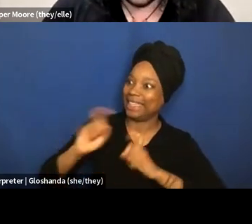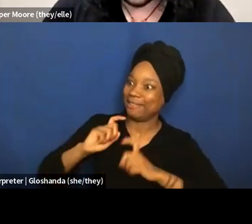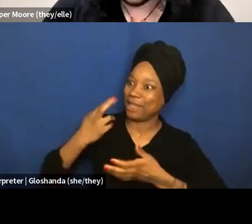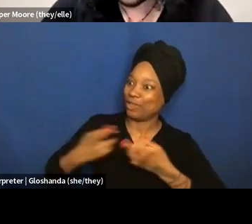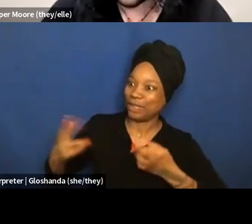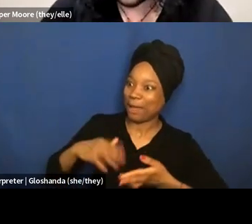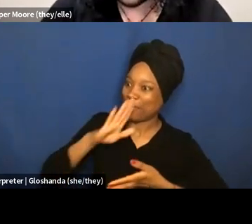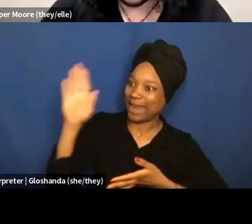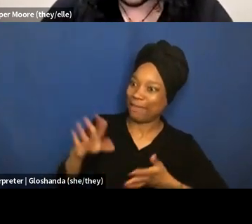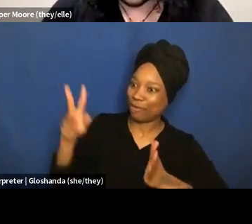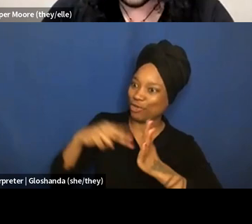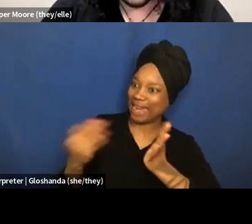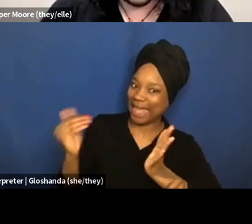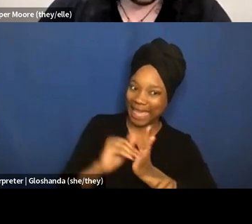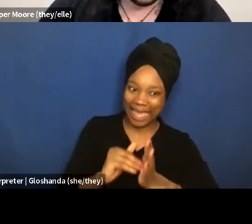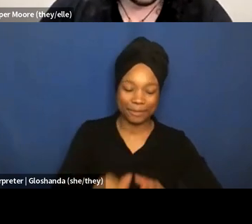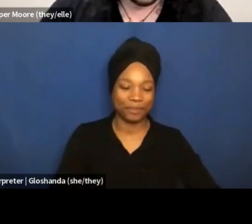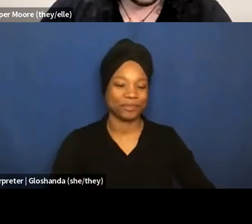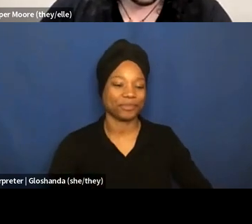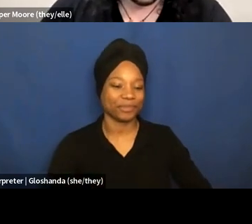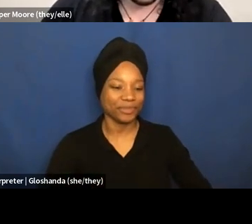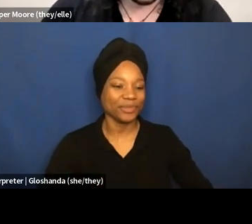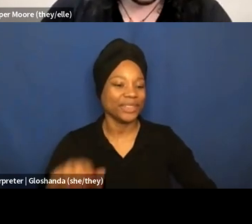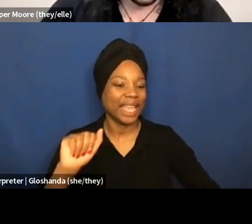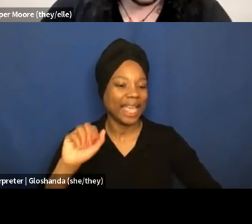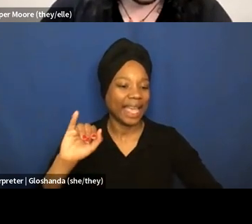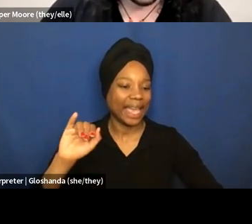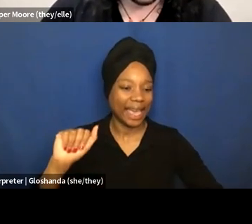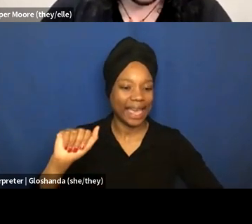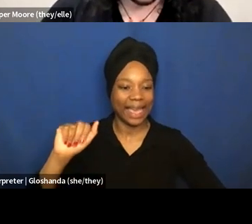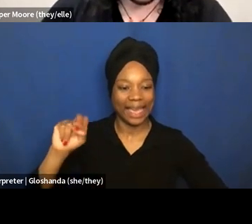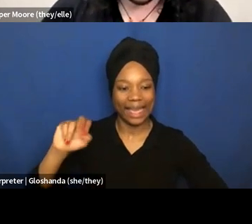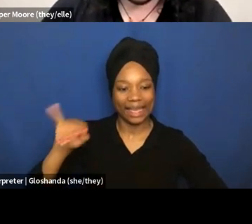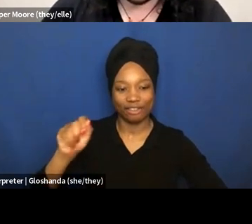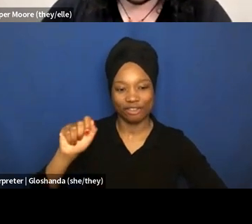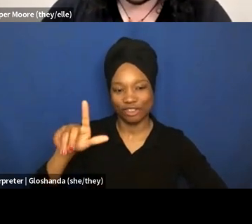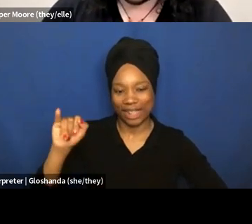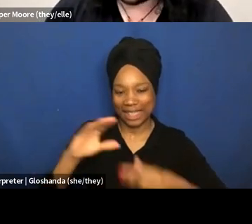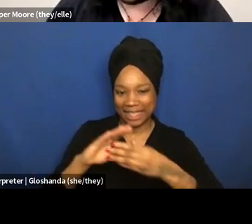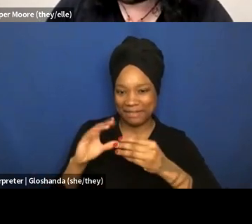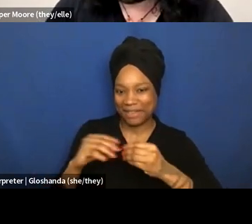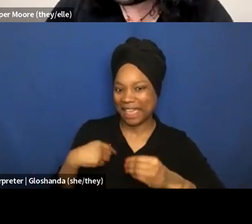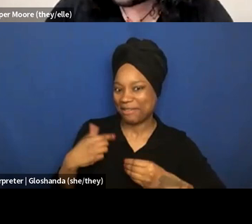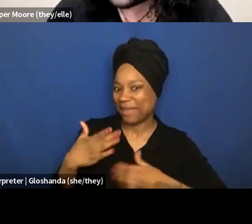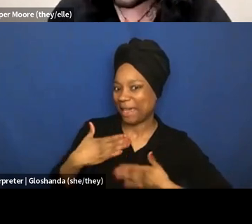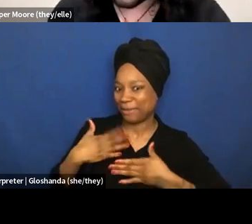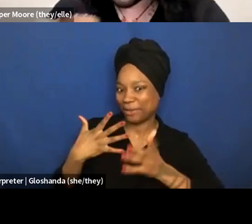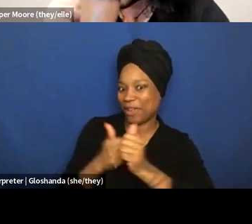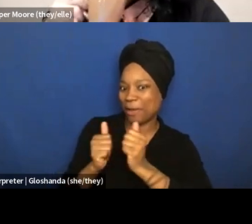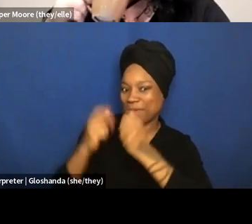I'm happy to follow up on that capitalism piece. So thank you for going there. Our minds have